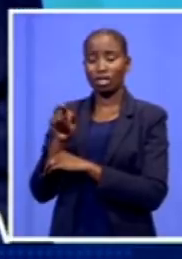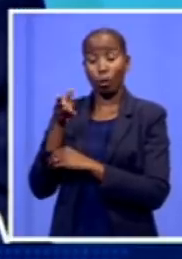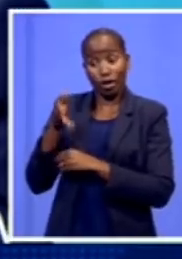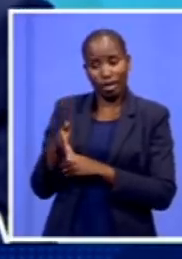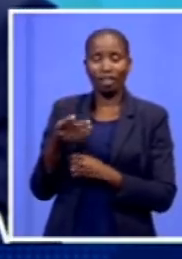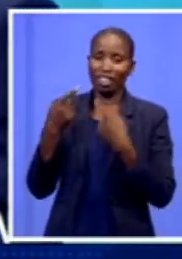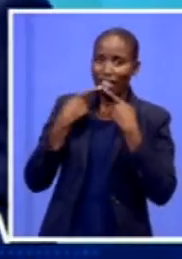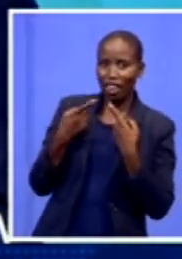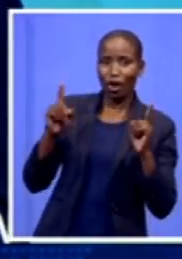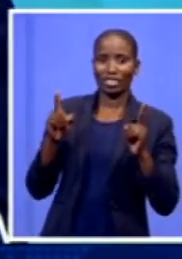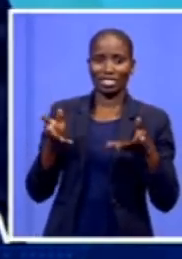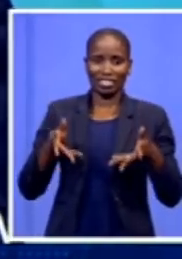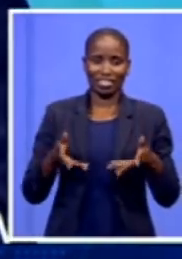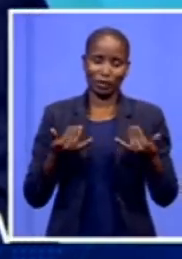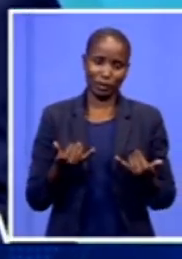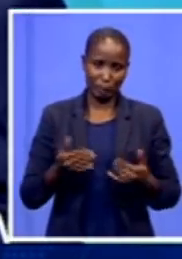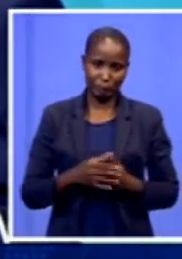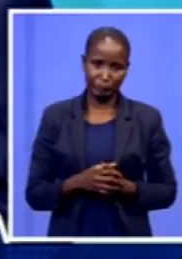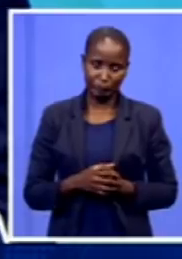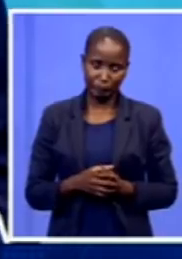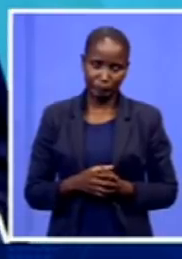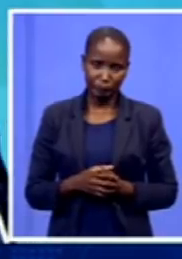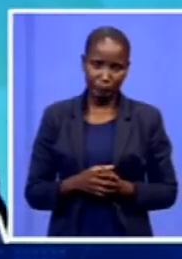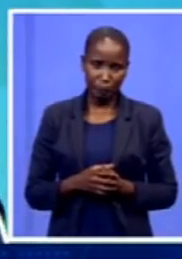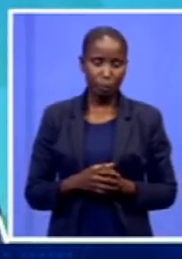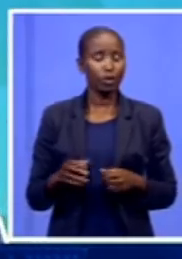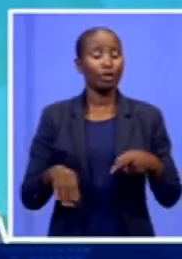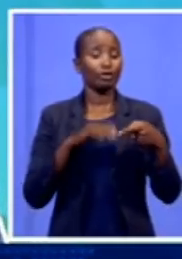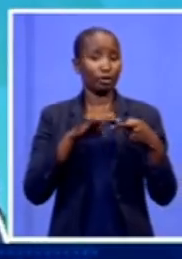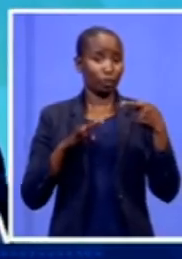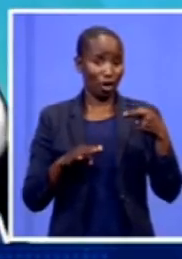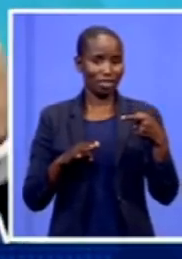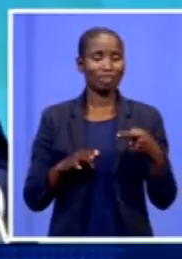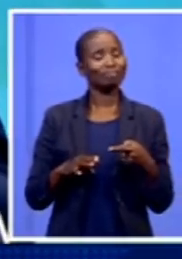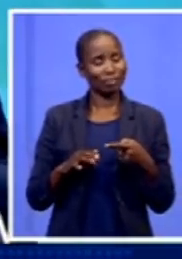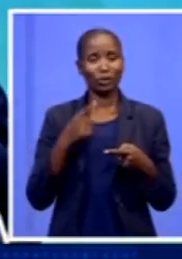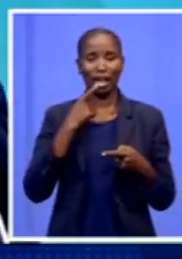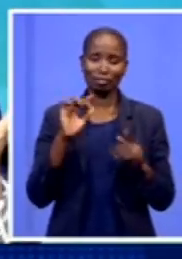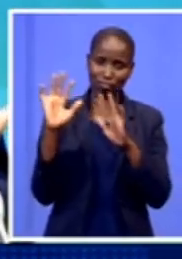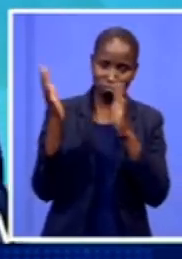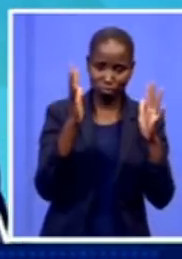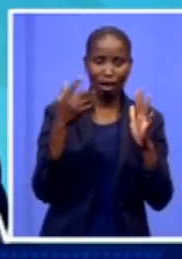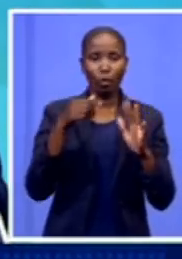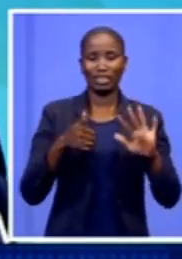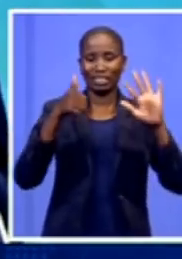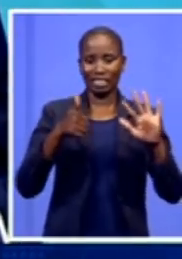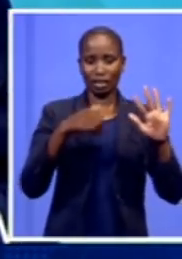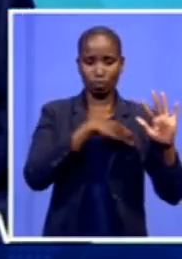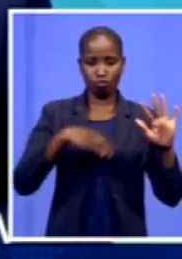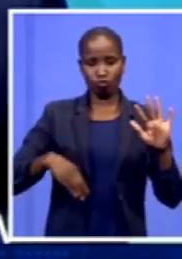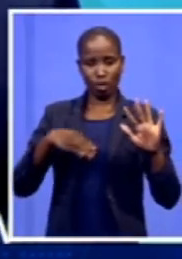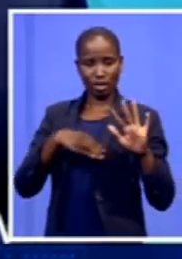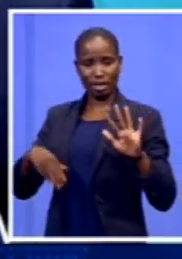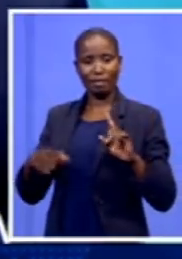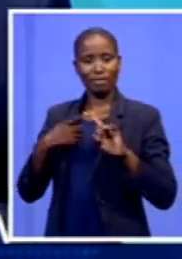So, first of all, congratulations to the 6 presidents from the African continent who are here today for